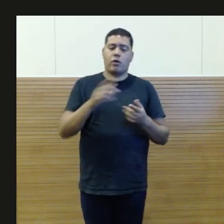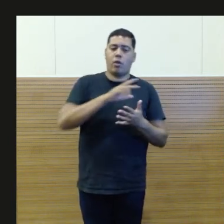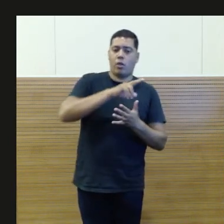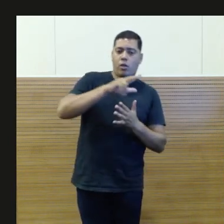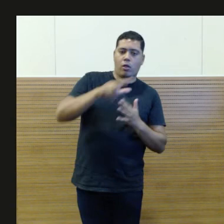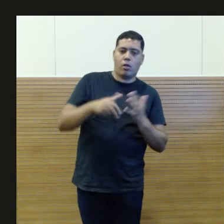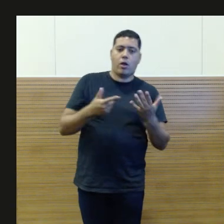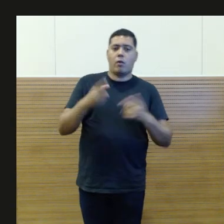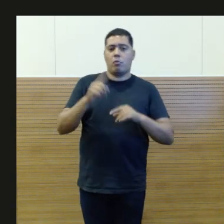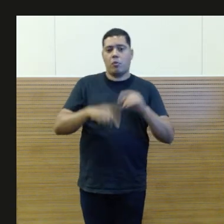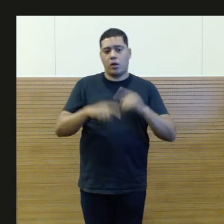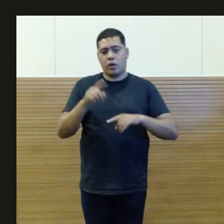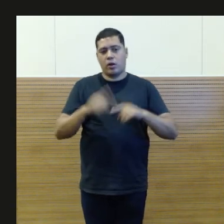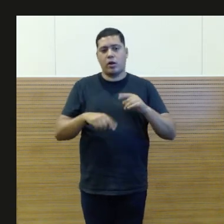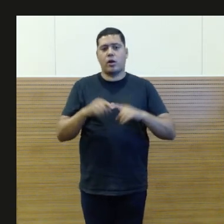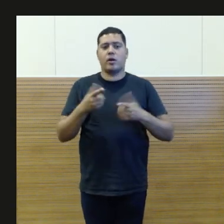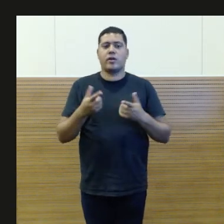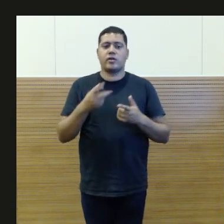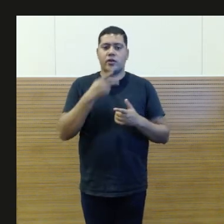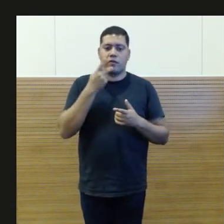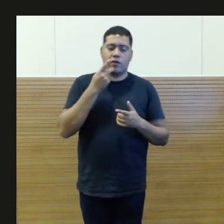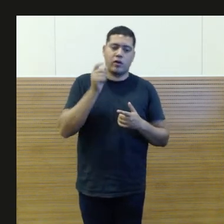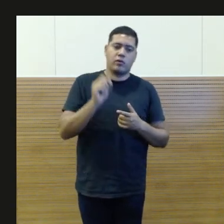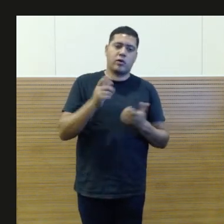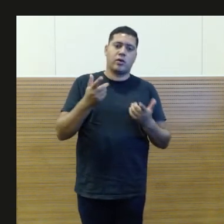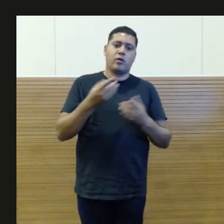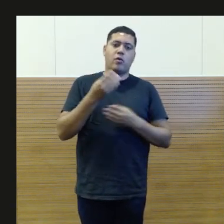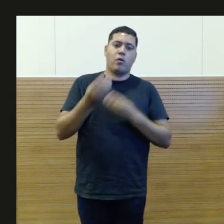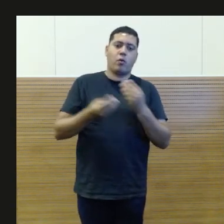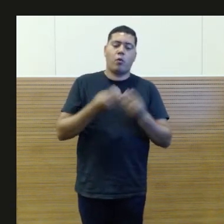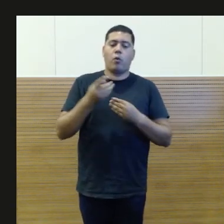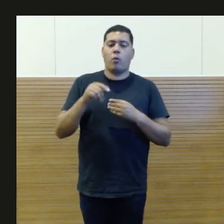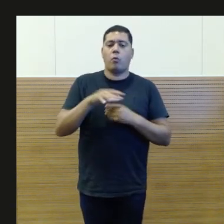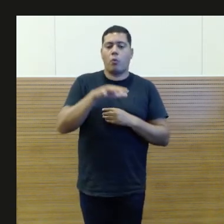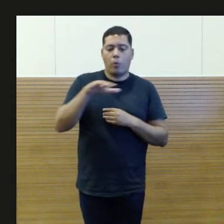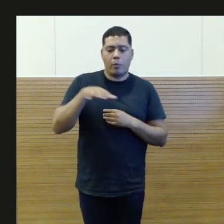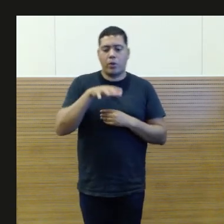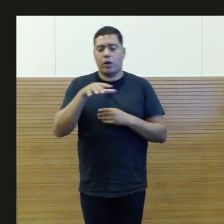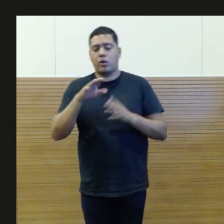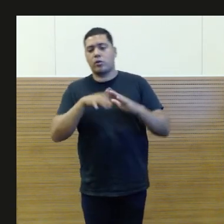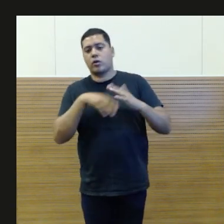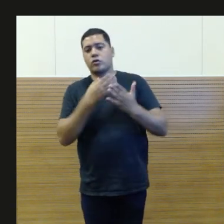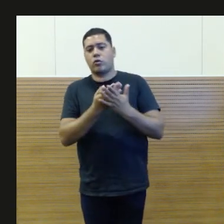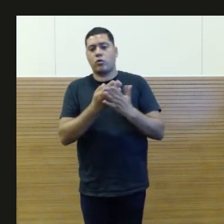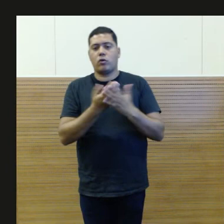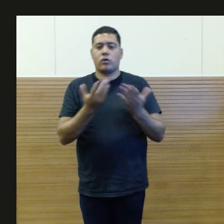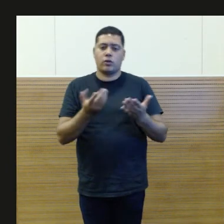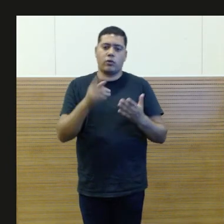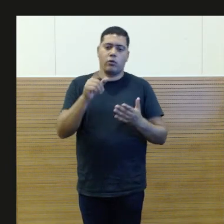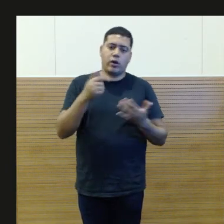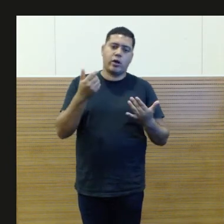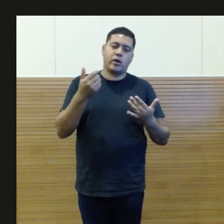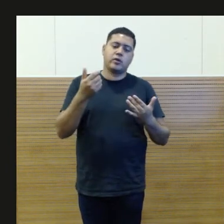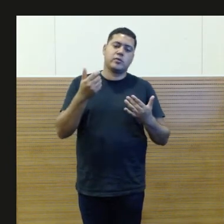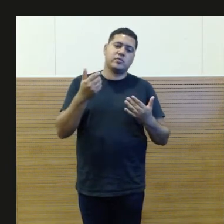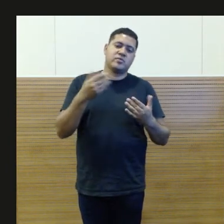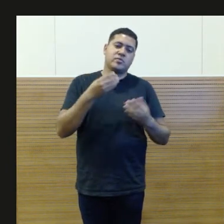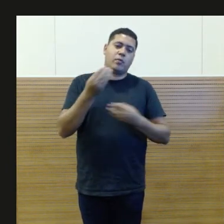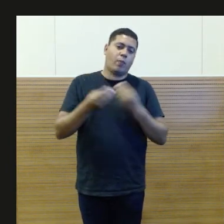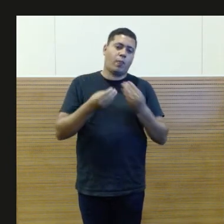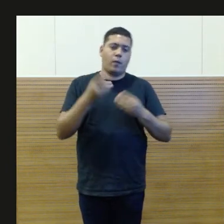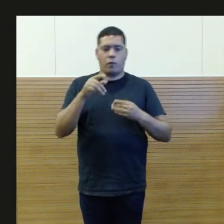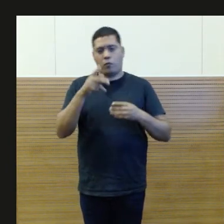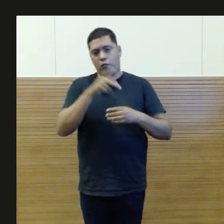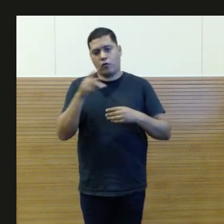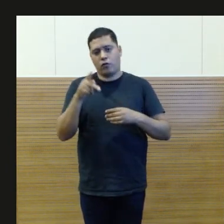Brazil. Well, they recently have their norms updated and has limited the offer of ultra processed foods in